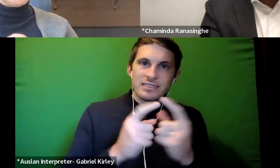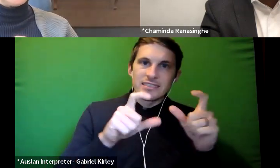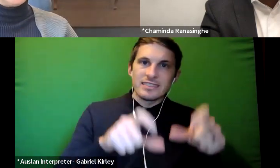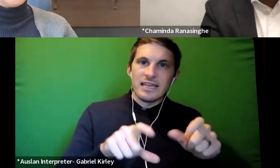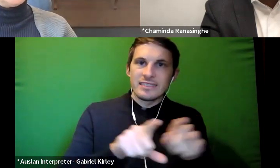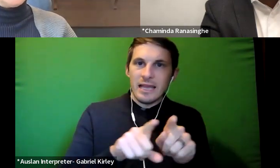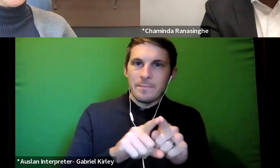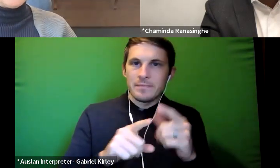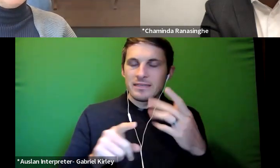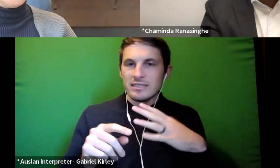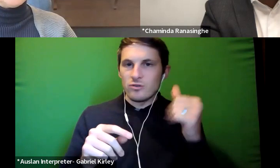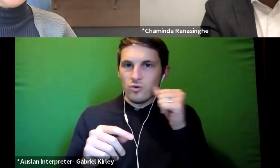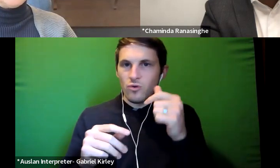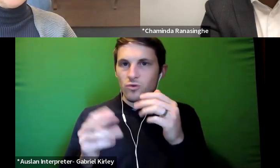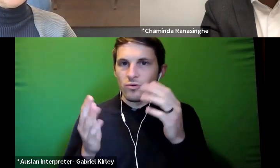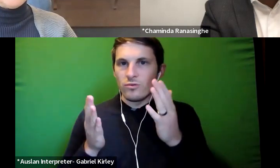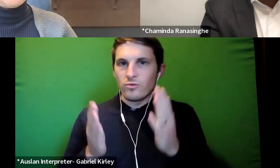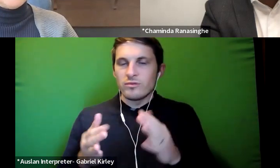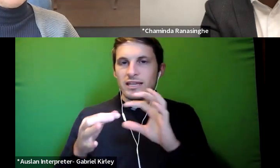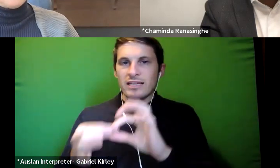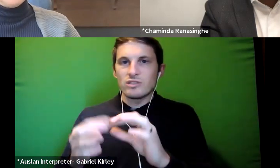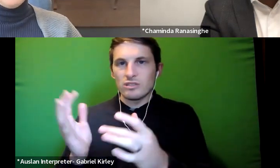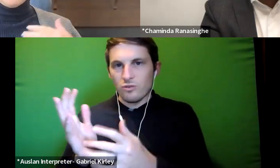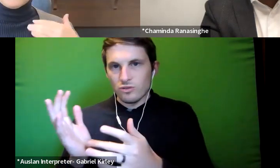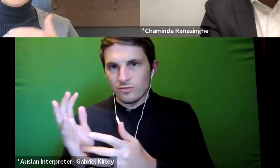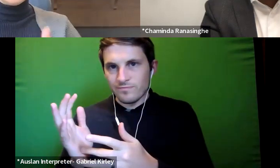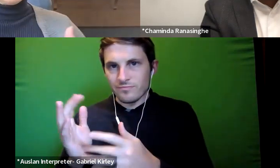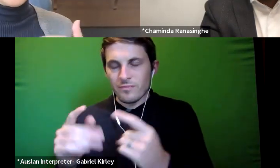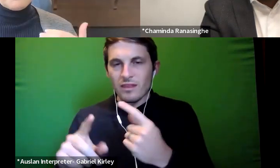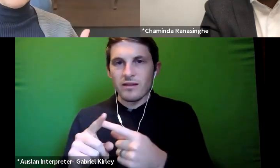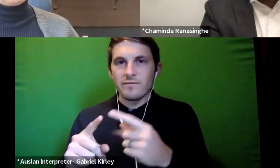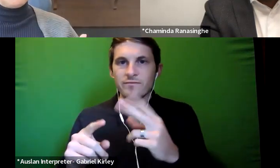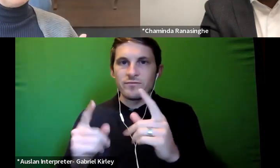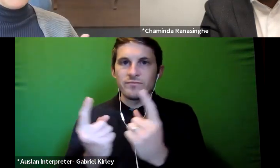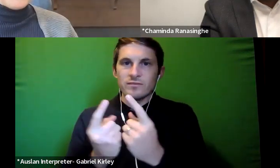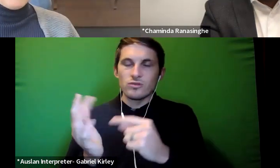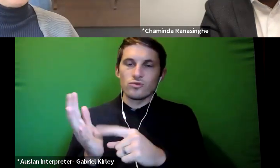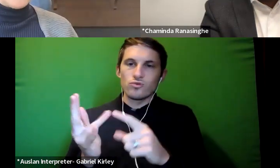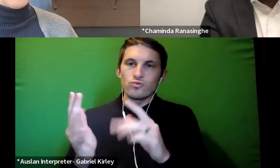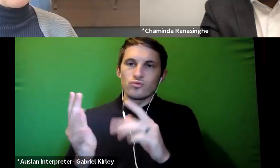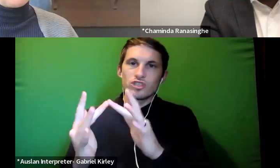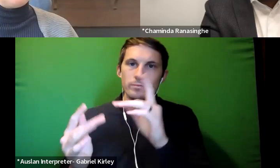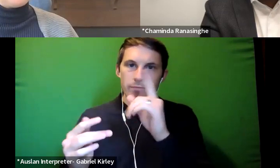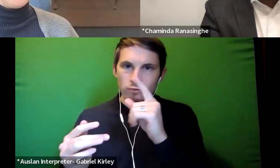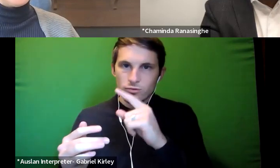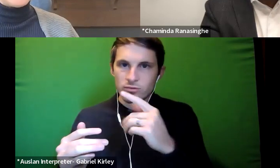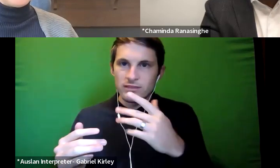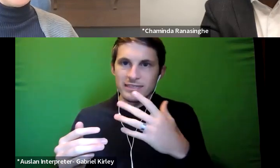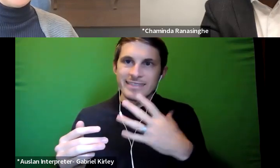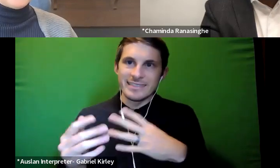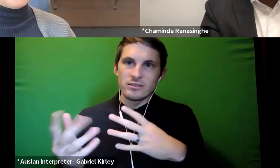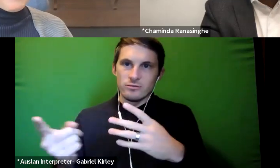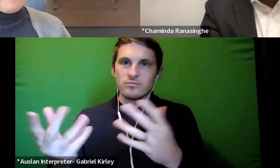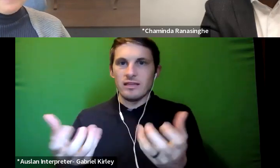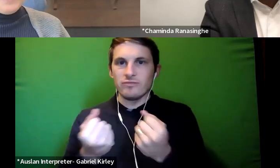human bodies are connected to technologies, and for things to reach people, they have to reach people. Stephen,